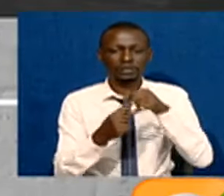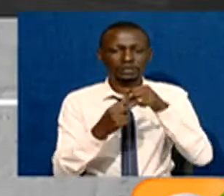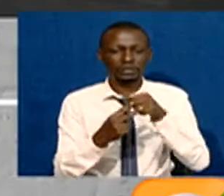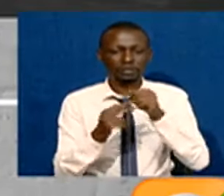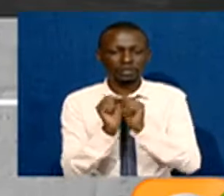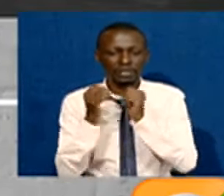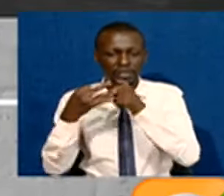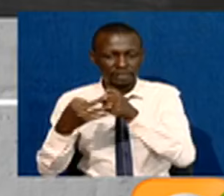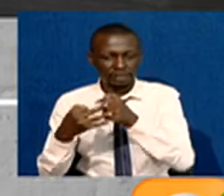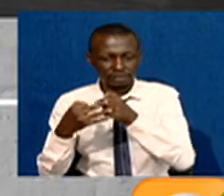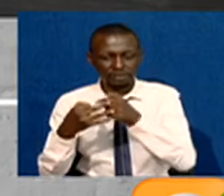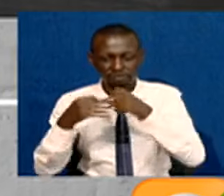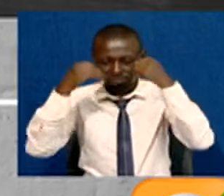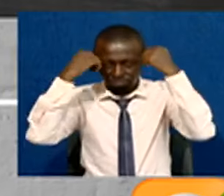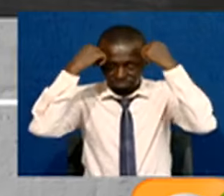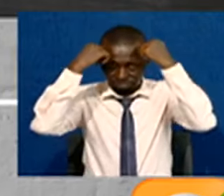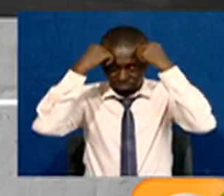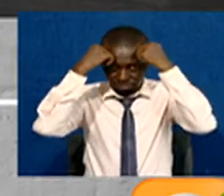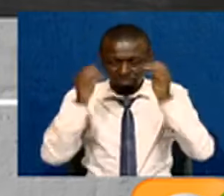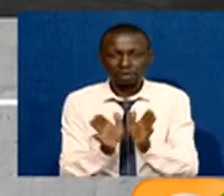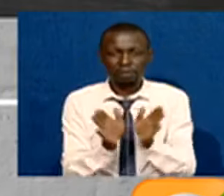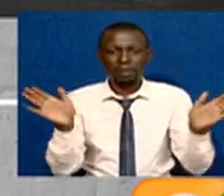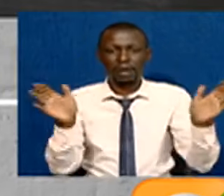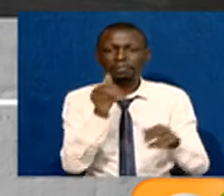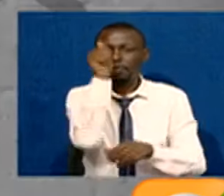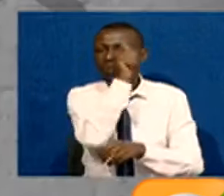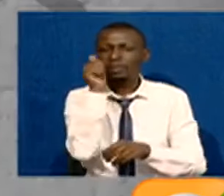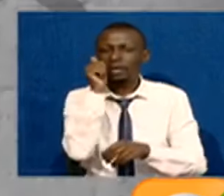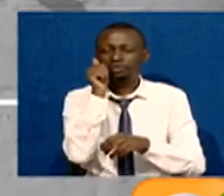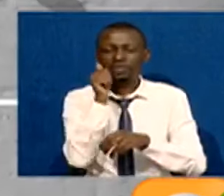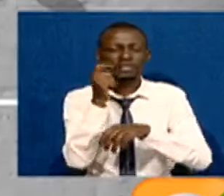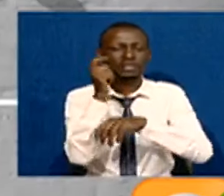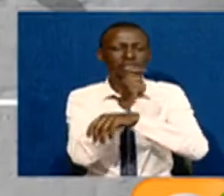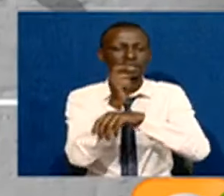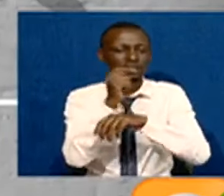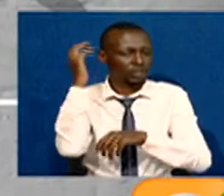75,718 will pursue their education in public and private TVETs, while